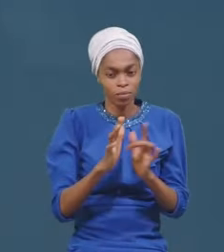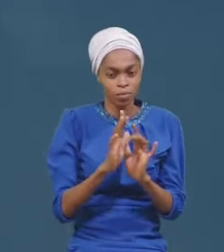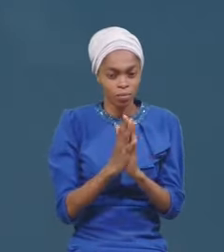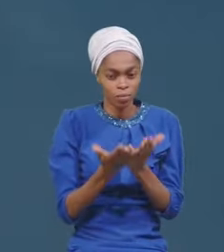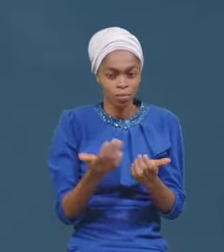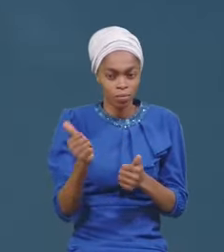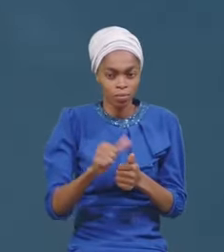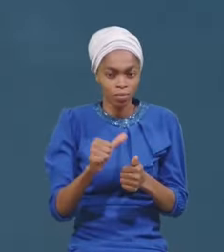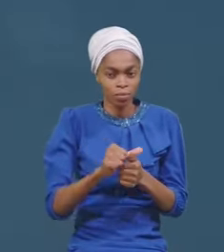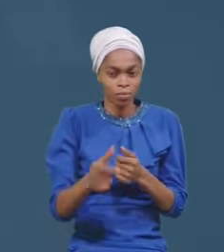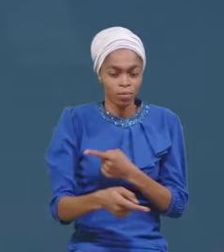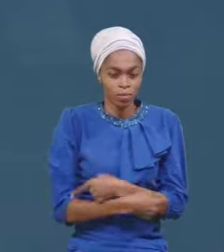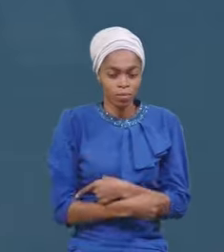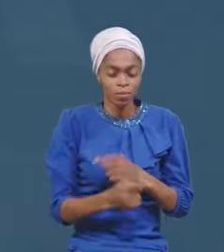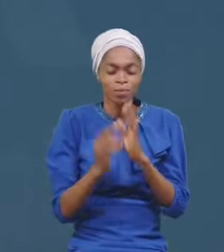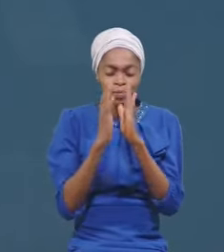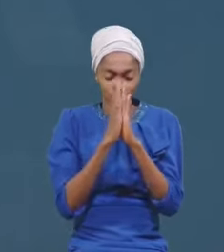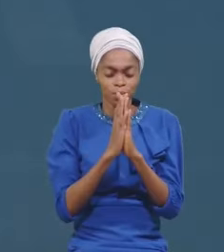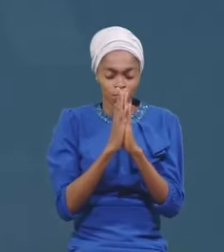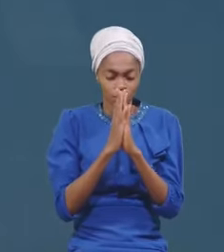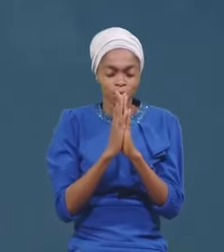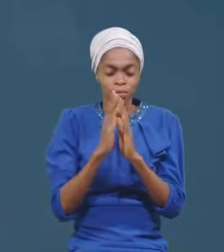Pray every day.